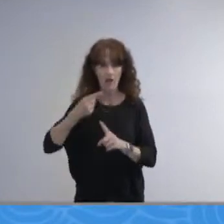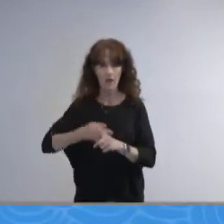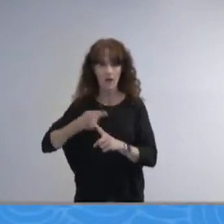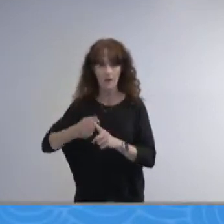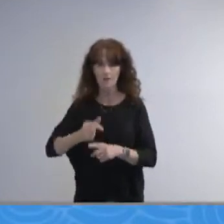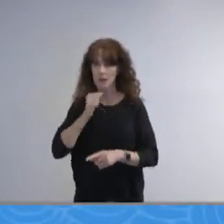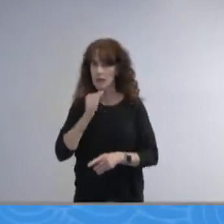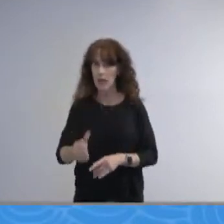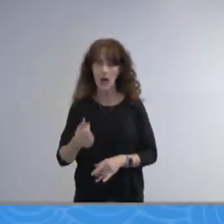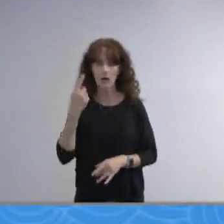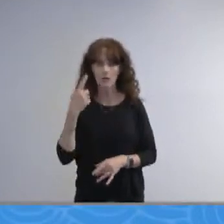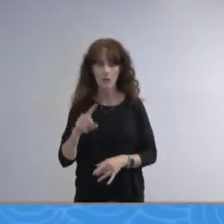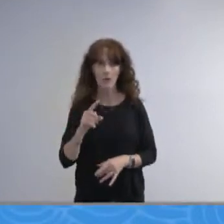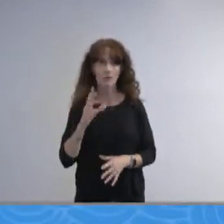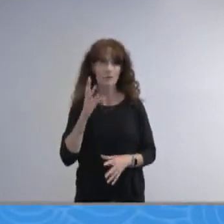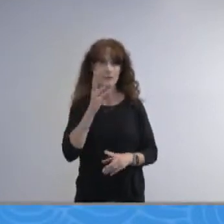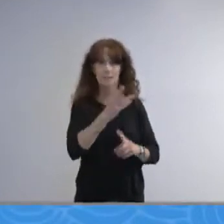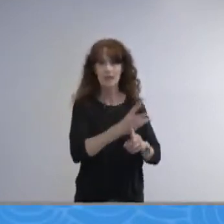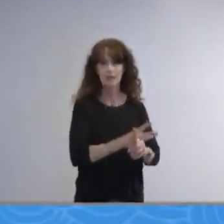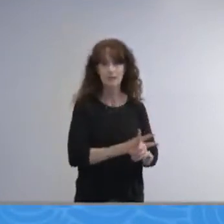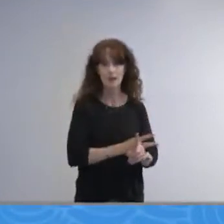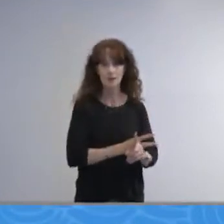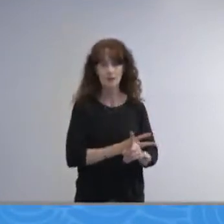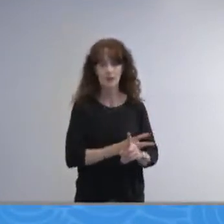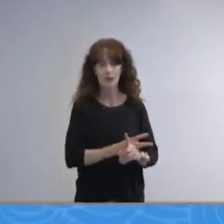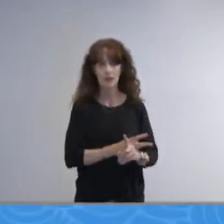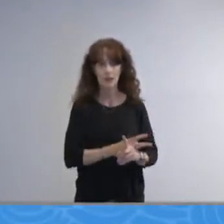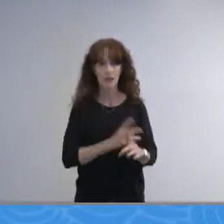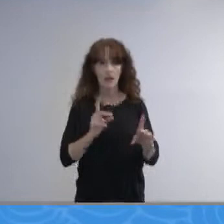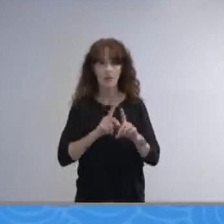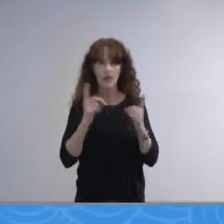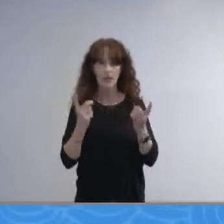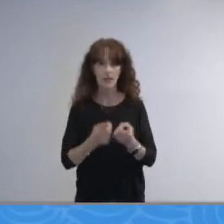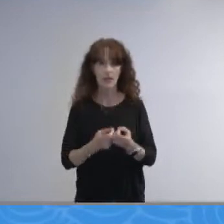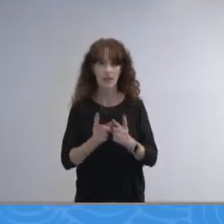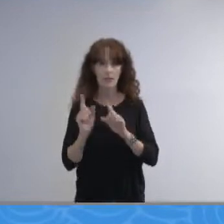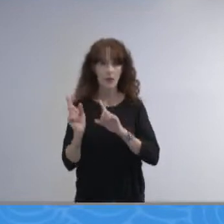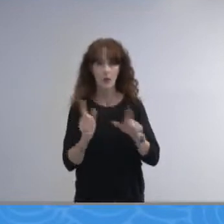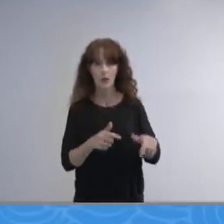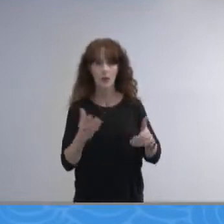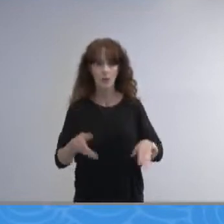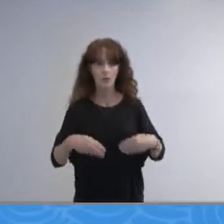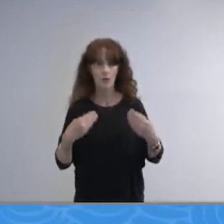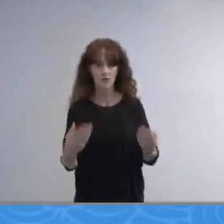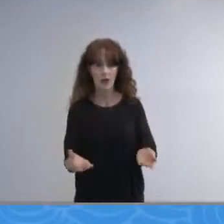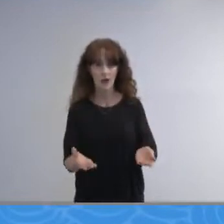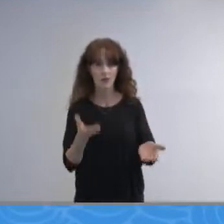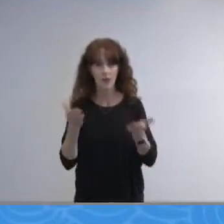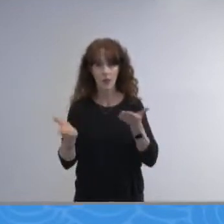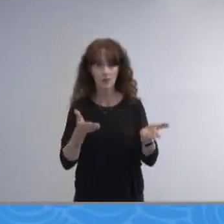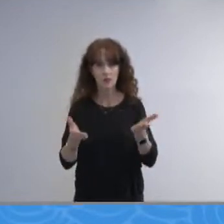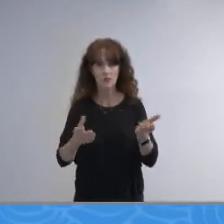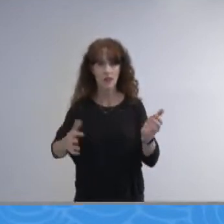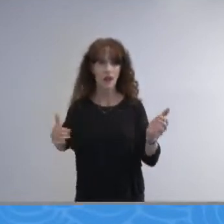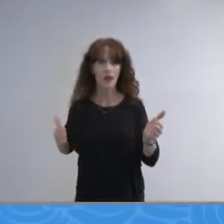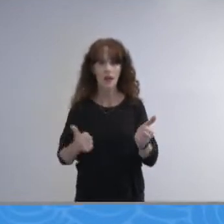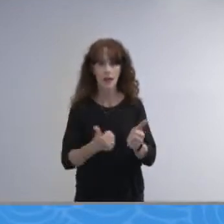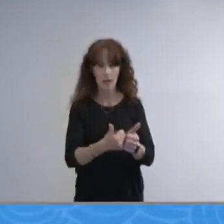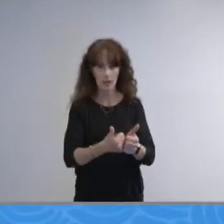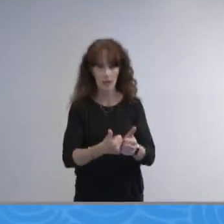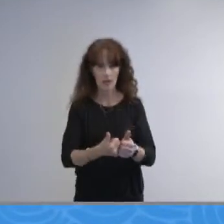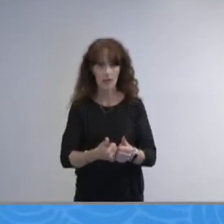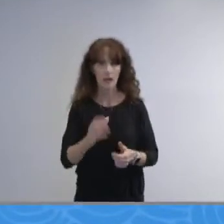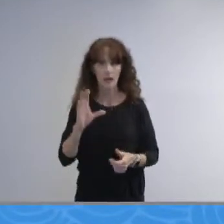been doing it for 6 months, the district can be ordered to provide those services as